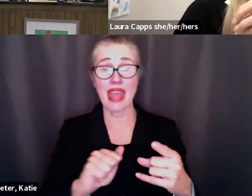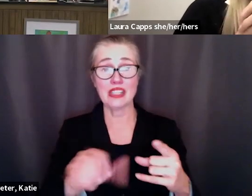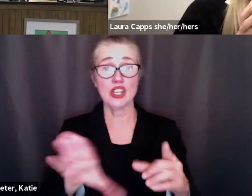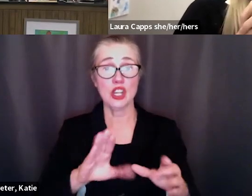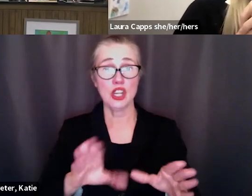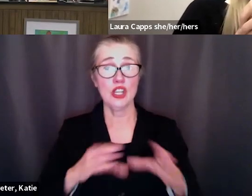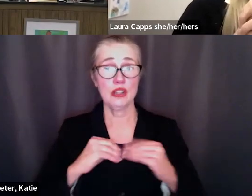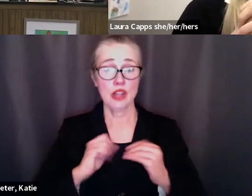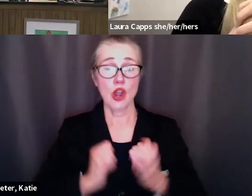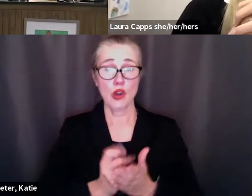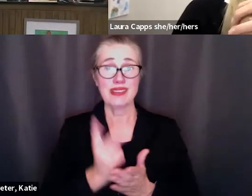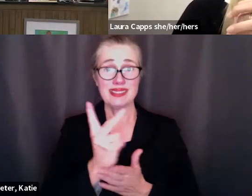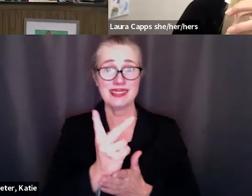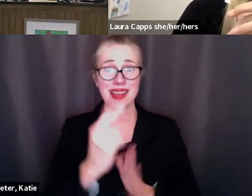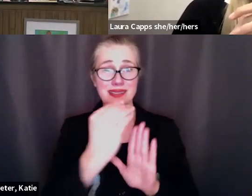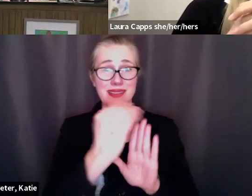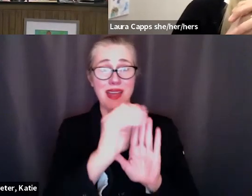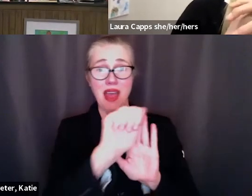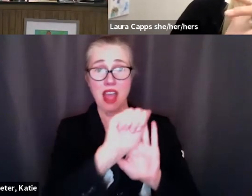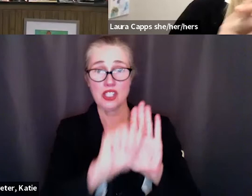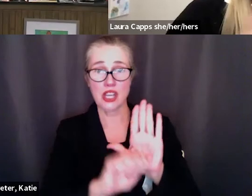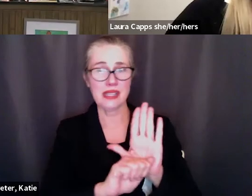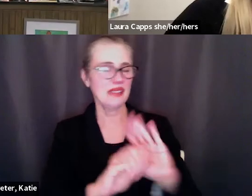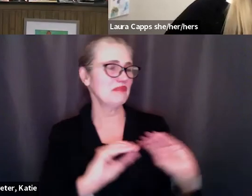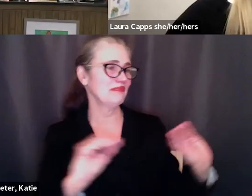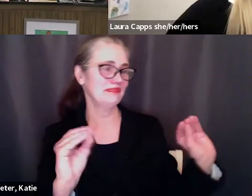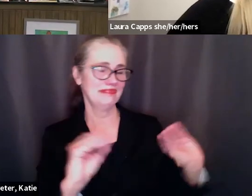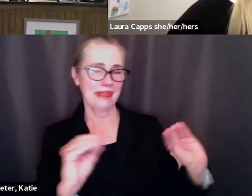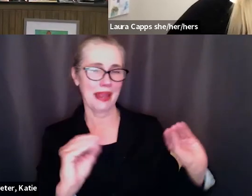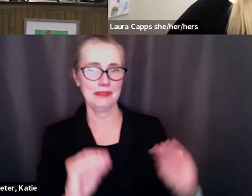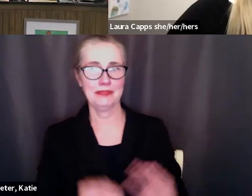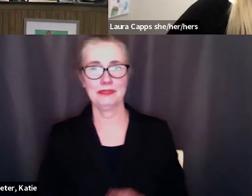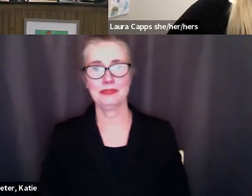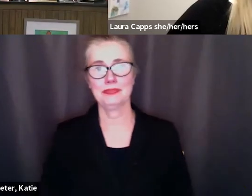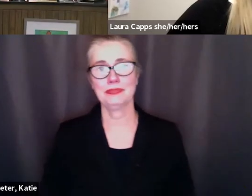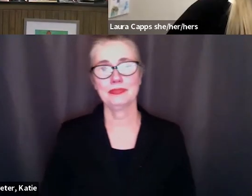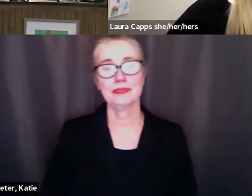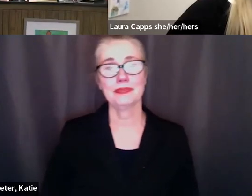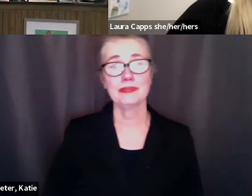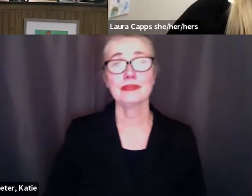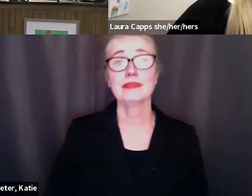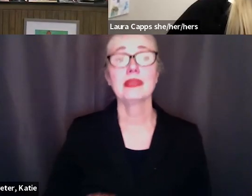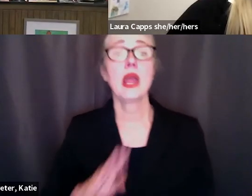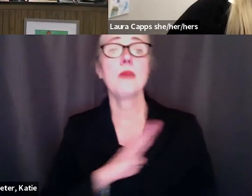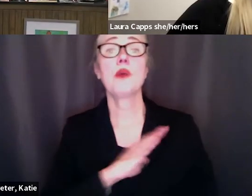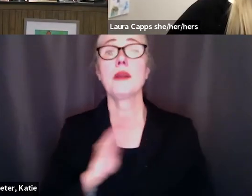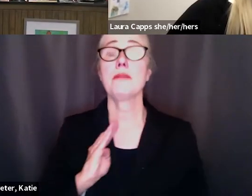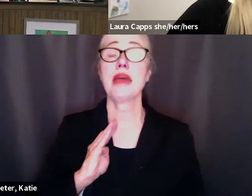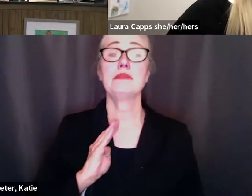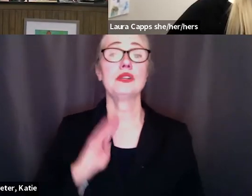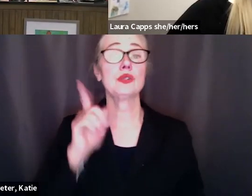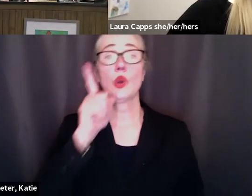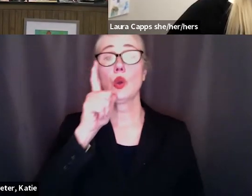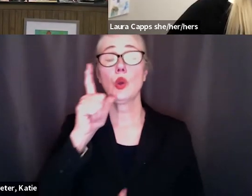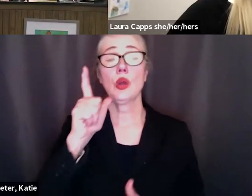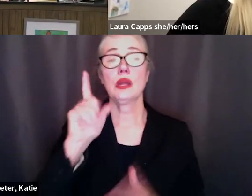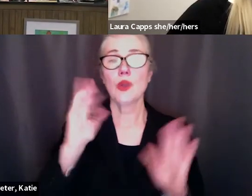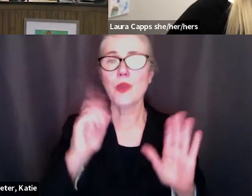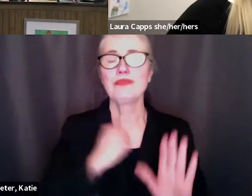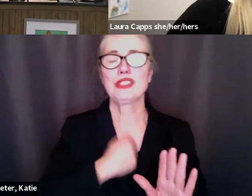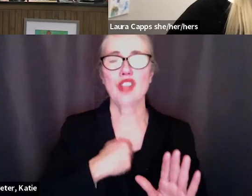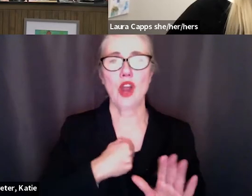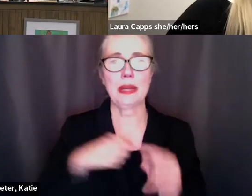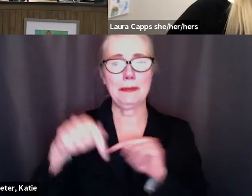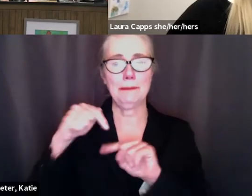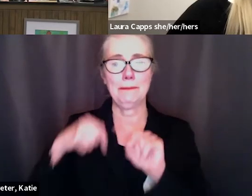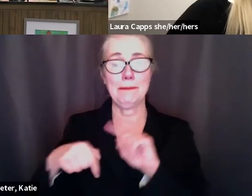no public comment okay board members may i have a motion to oh i'm sorry